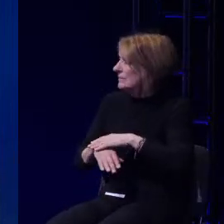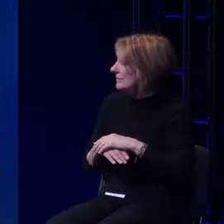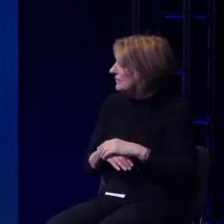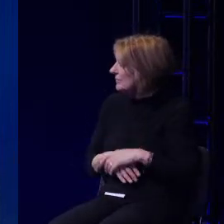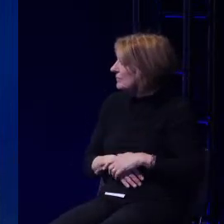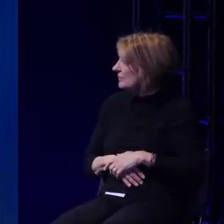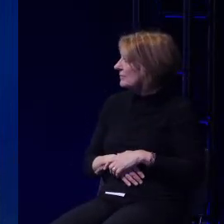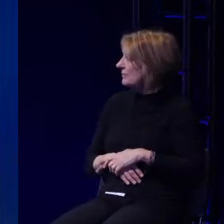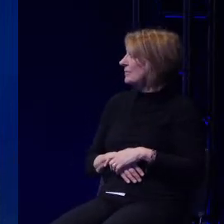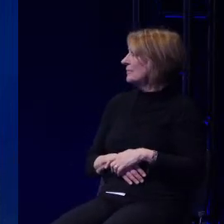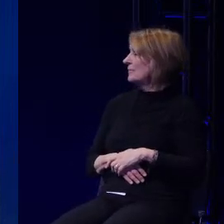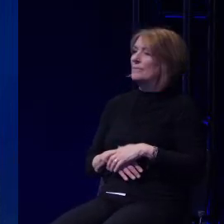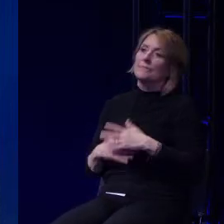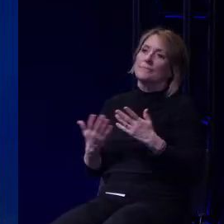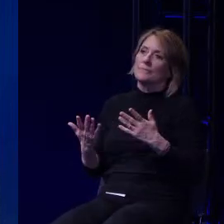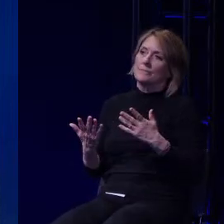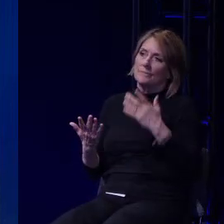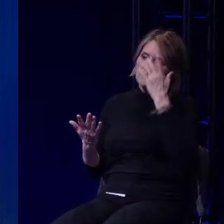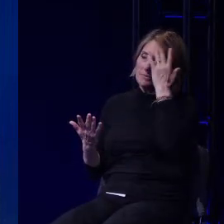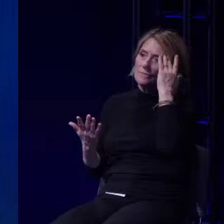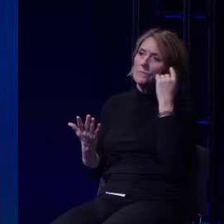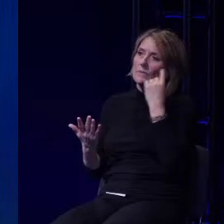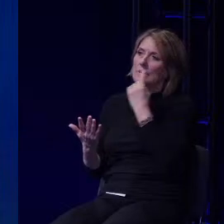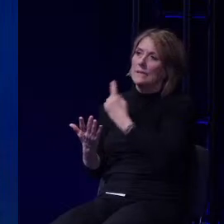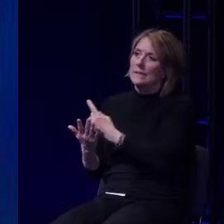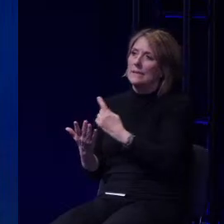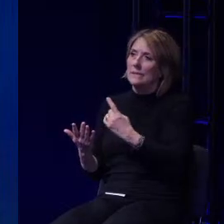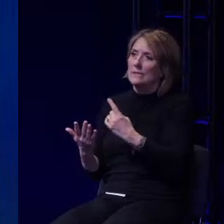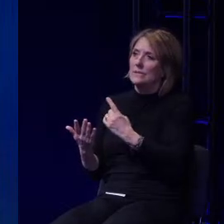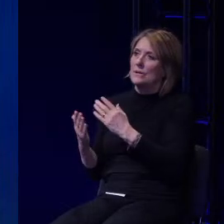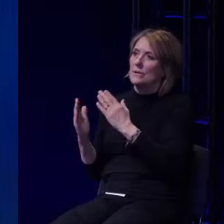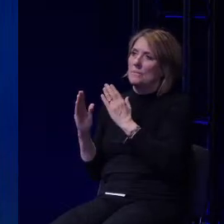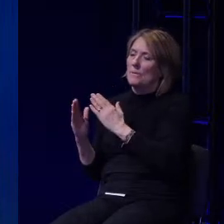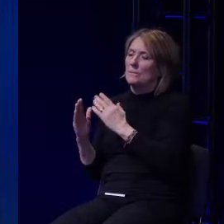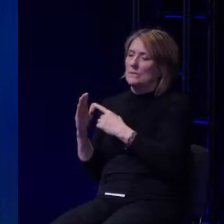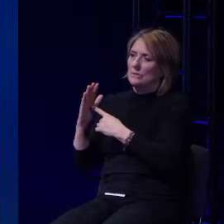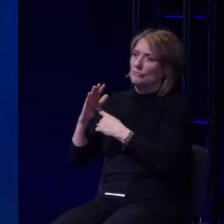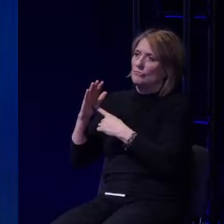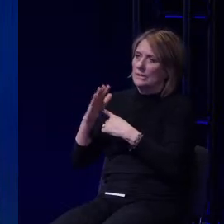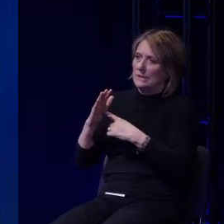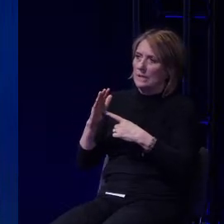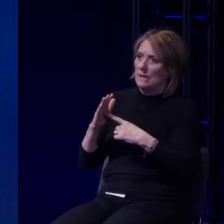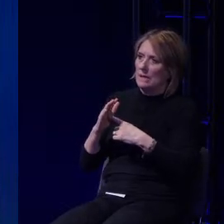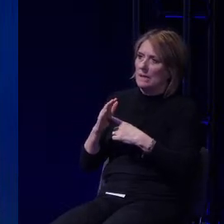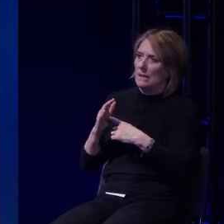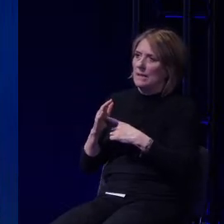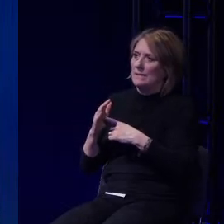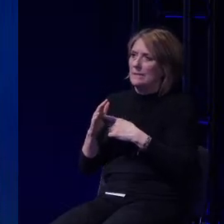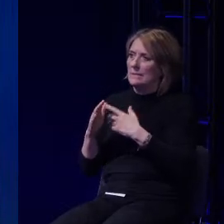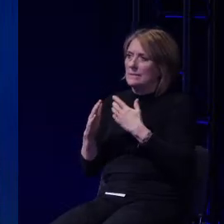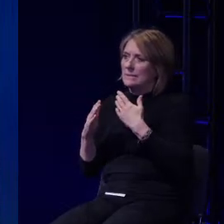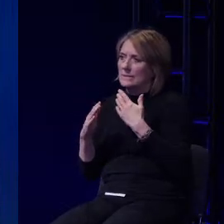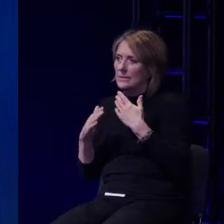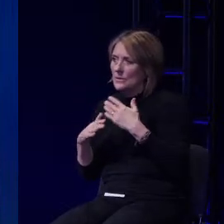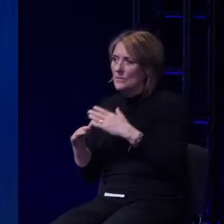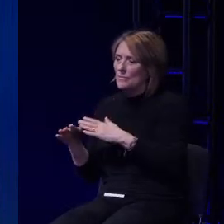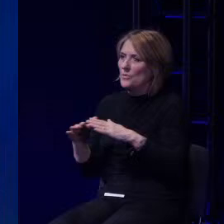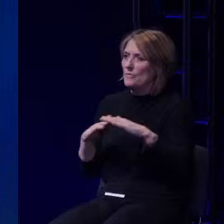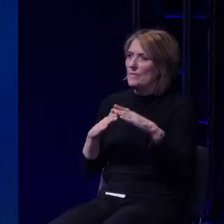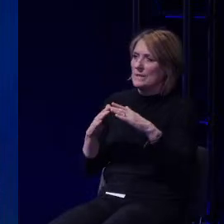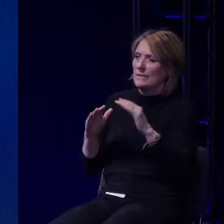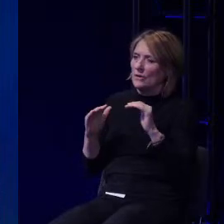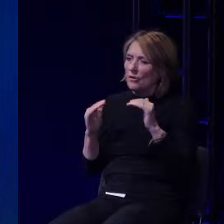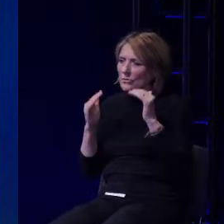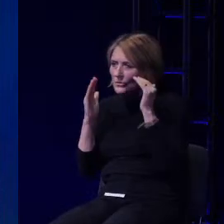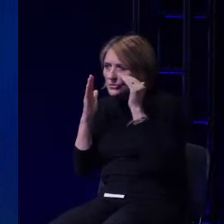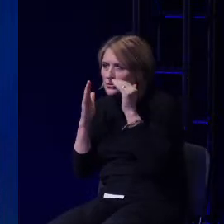that, but each moment is critical, and each movement you make is critical, and the concentration you put